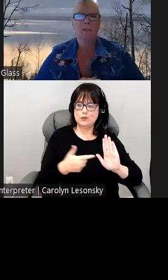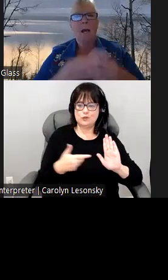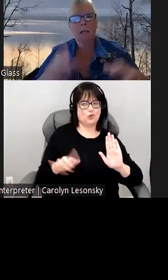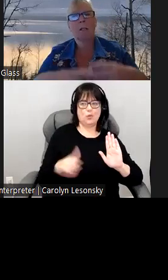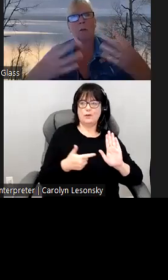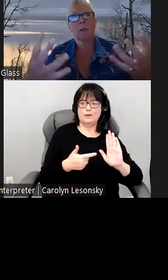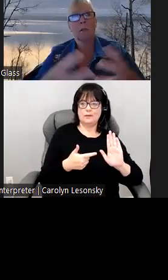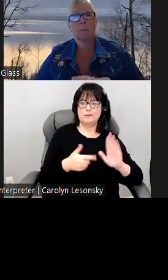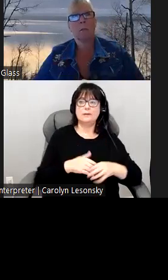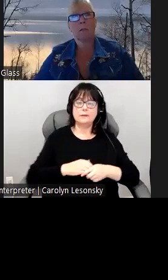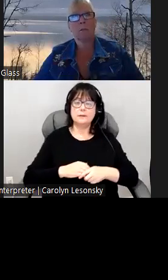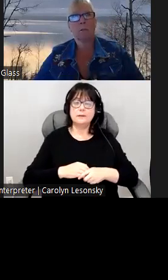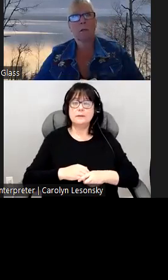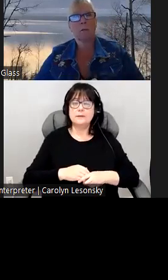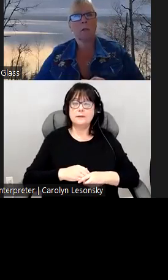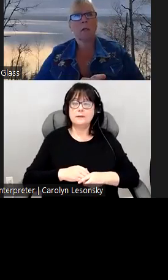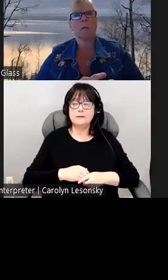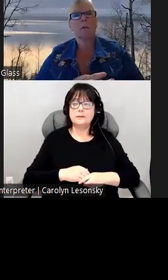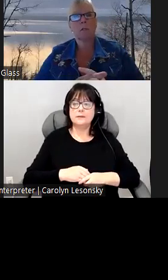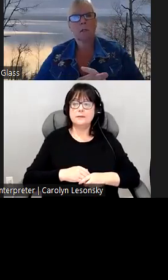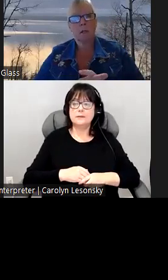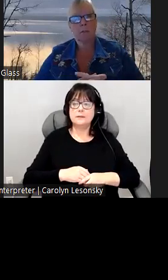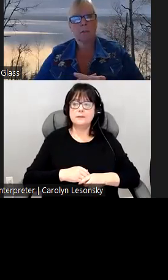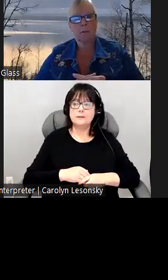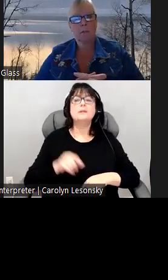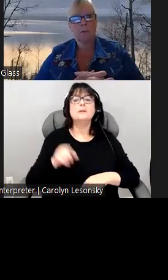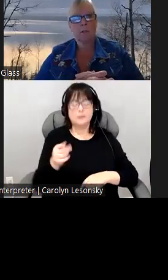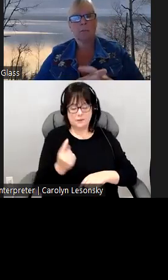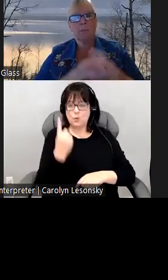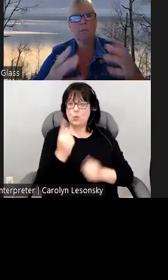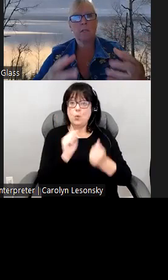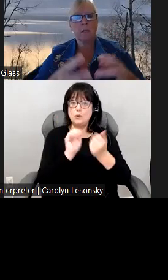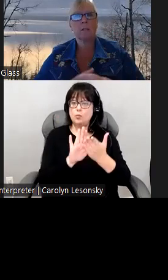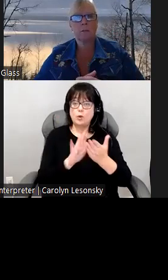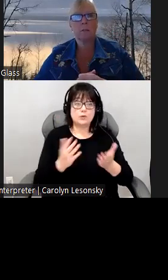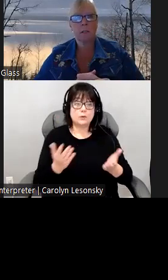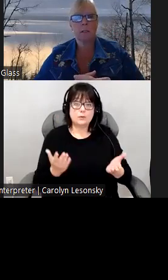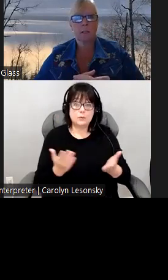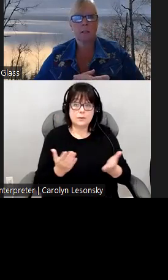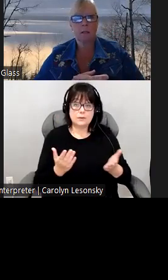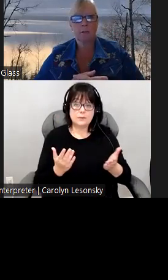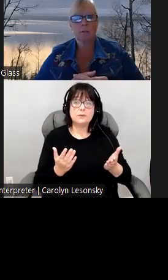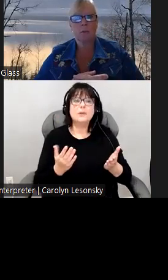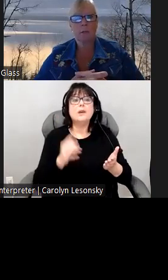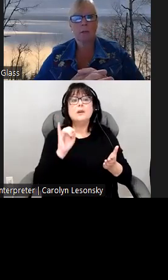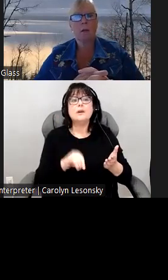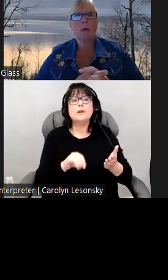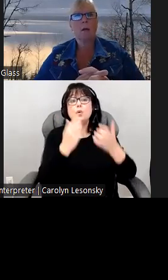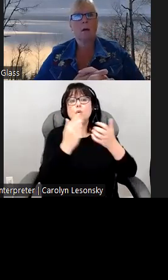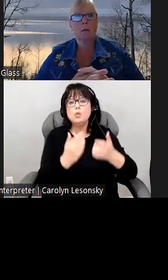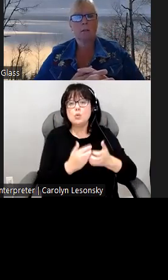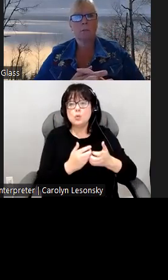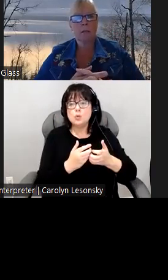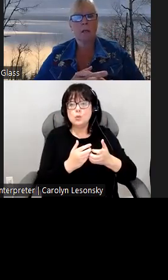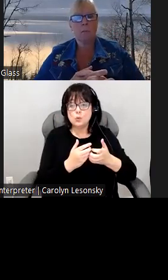a tactic, or that's probably too strong of a word, an approach that a lot of us use in trying to revisit the suitability indicators with